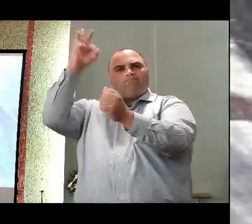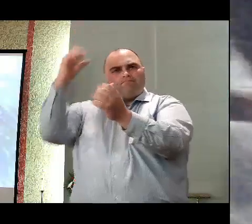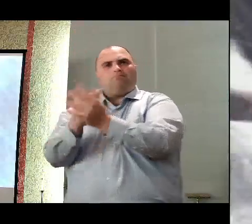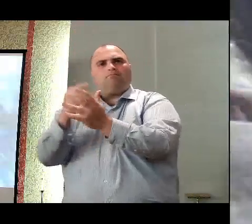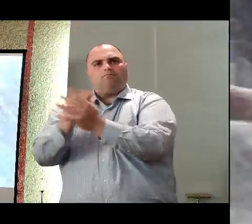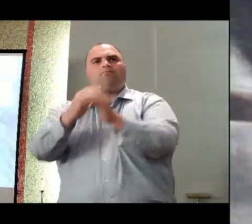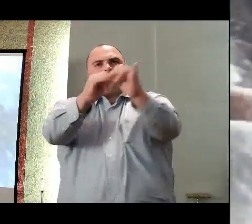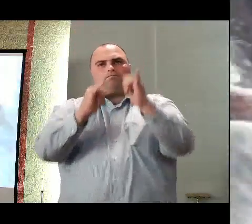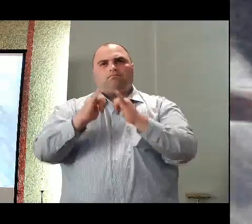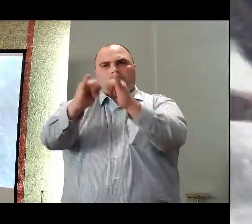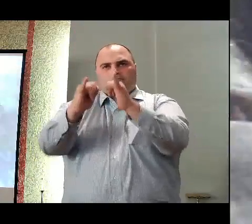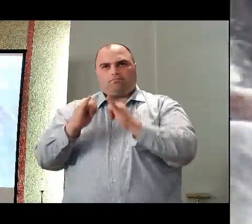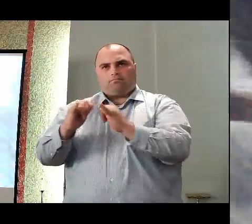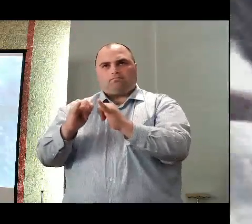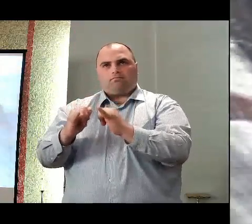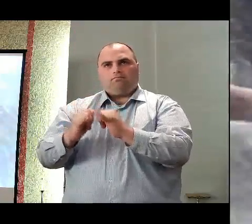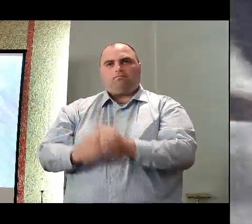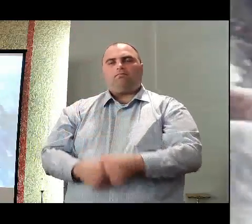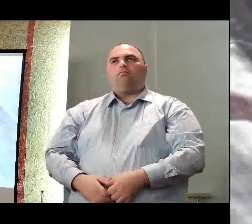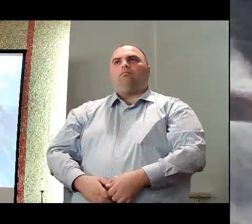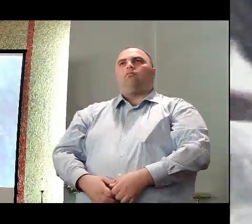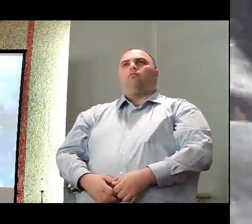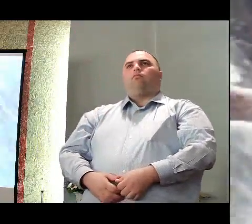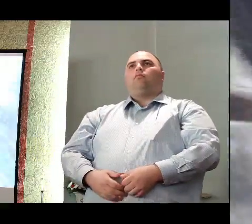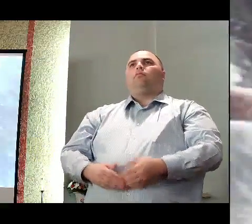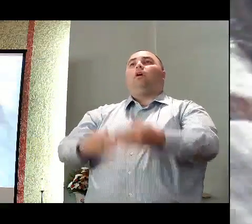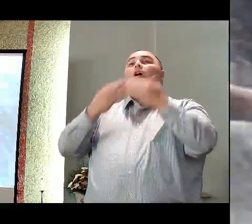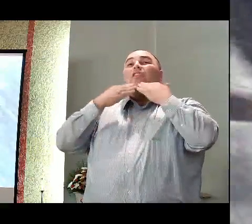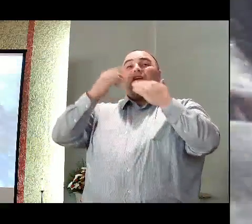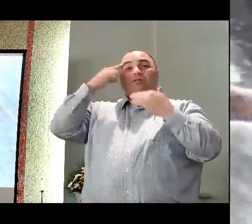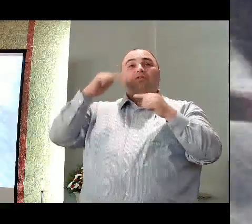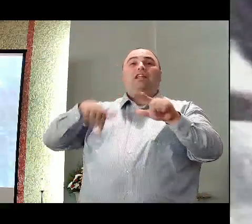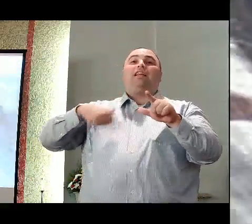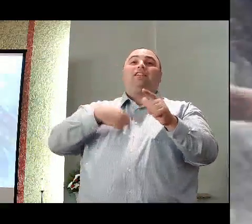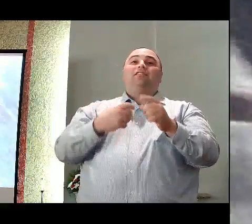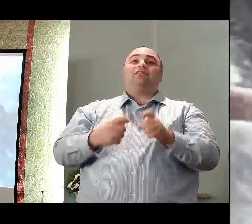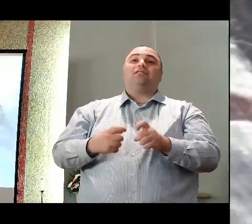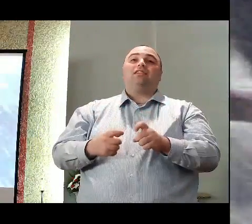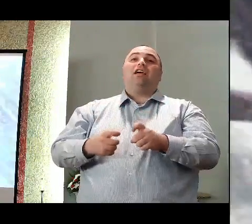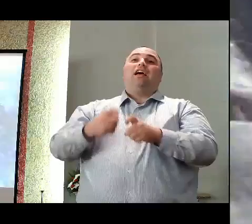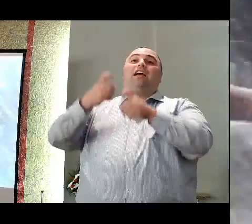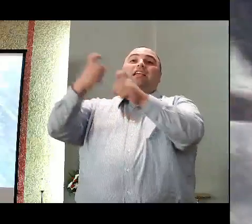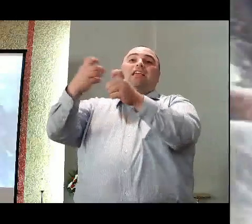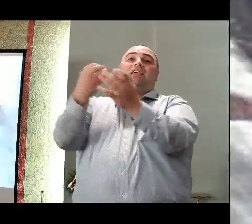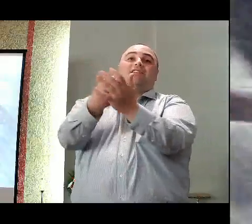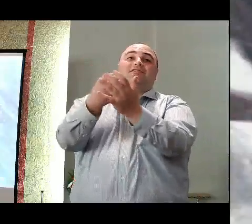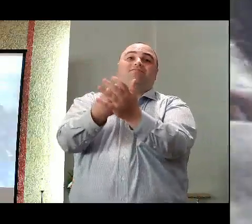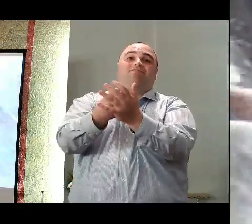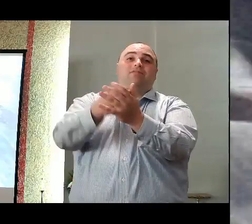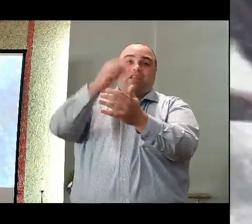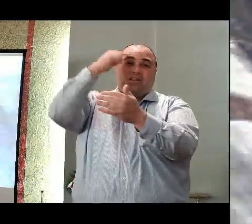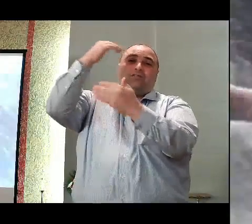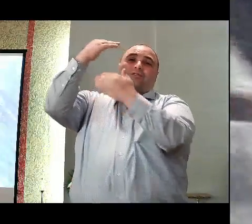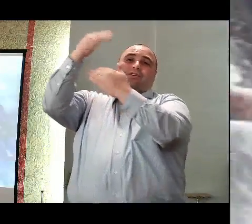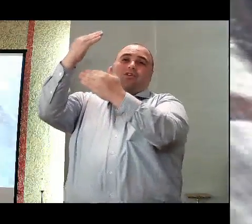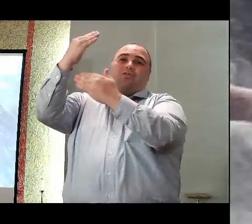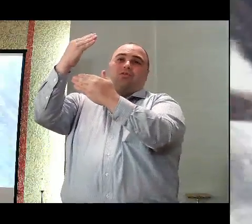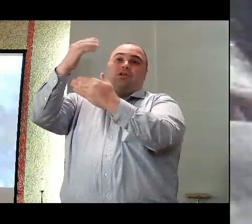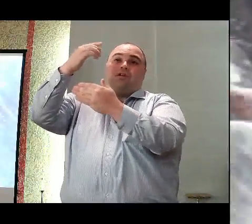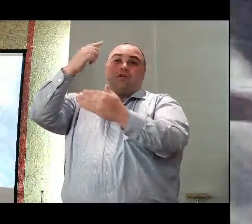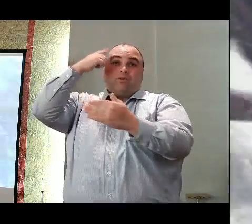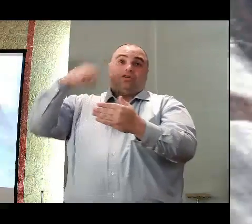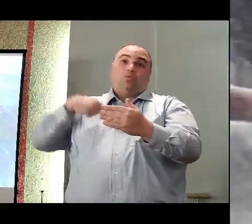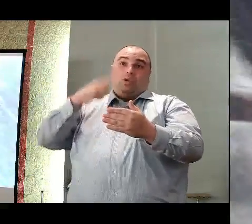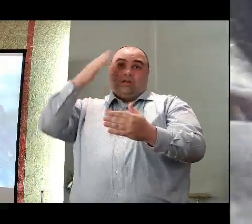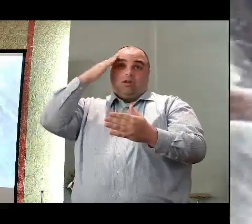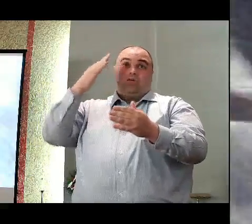give financially, because everything is yours. You own everything, Lord. And you've given to us. You're the one who's generous. But, Father, that is a mark